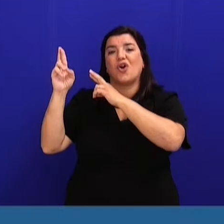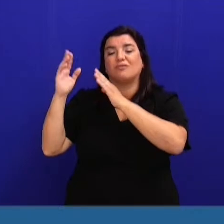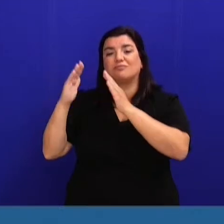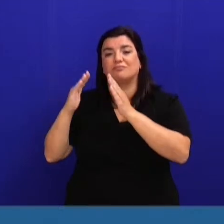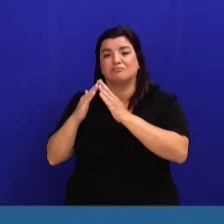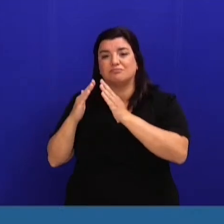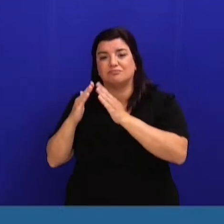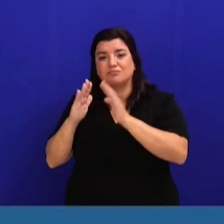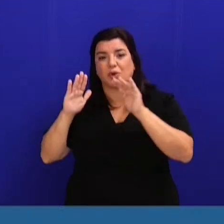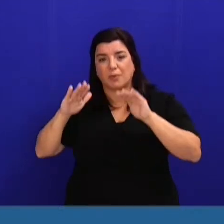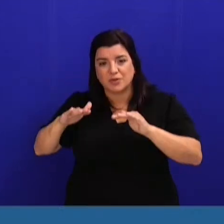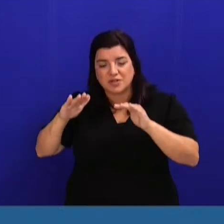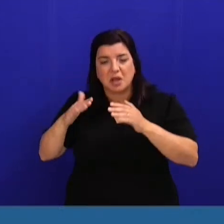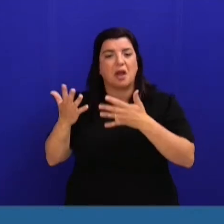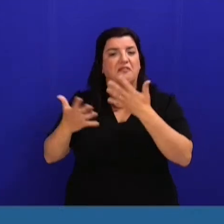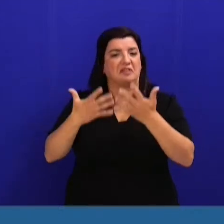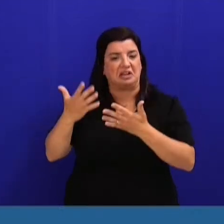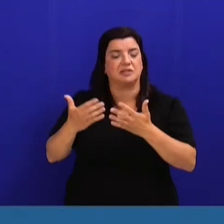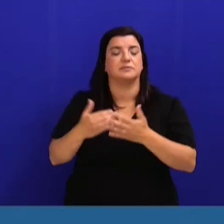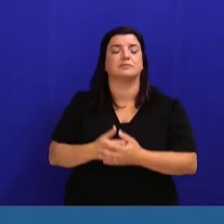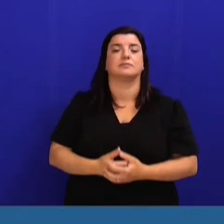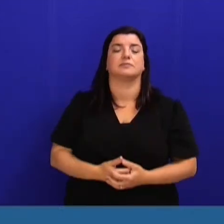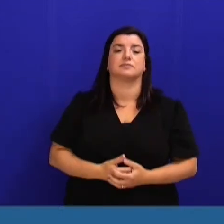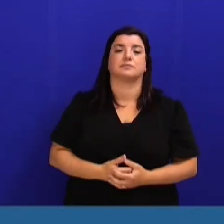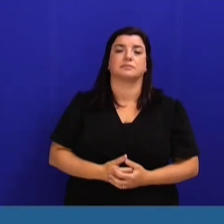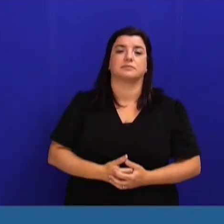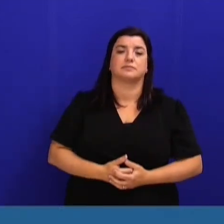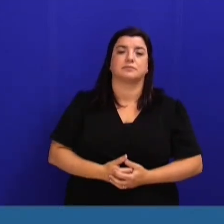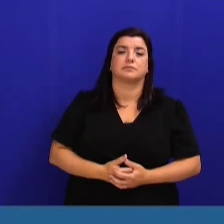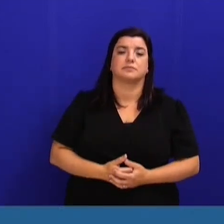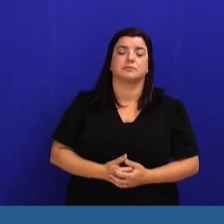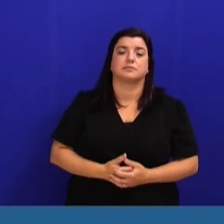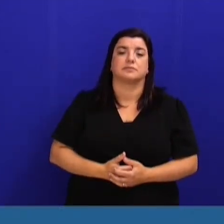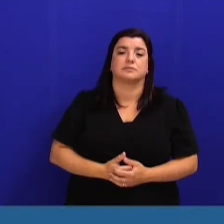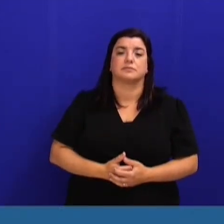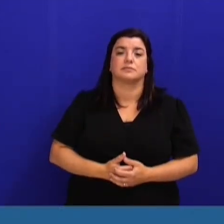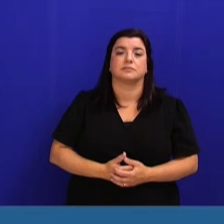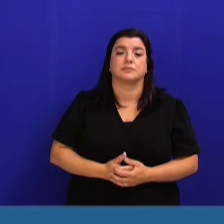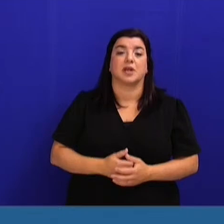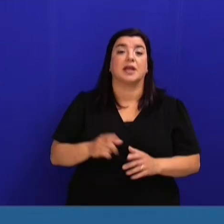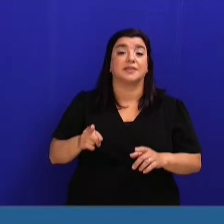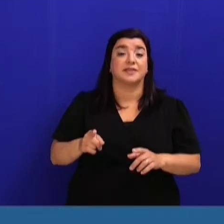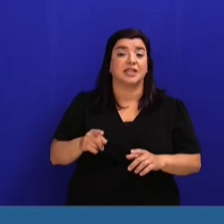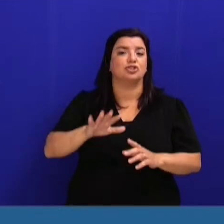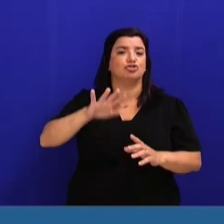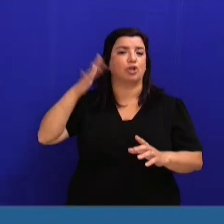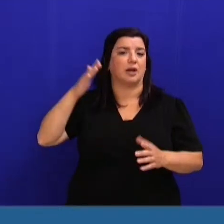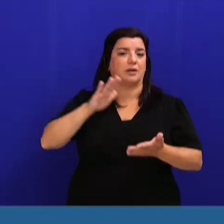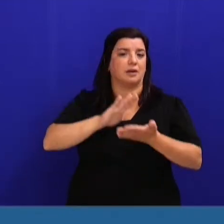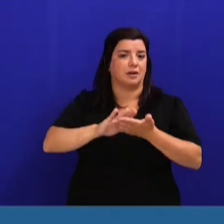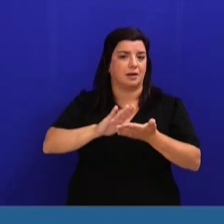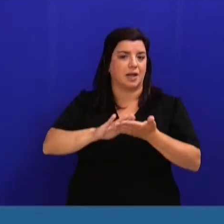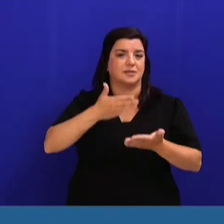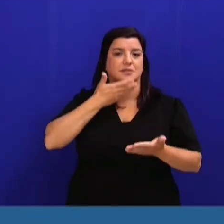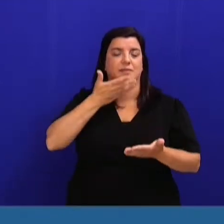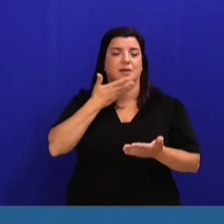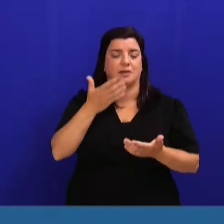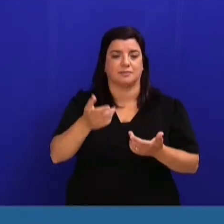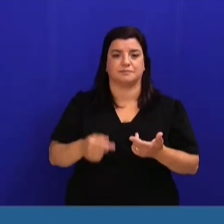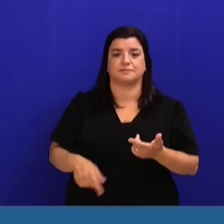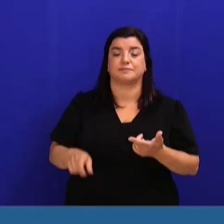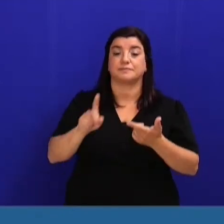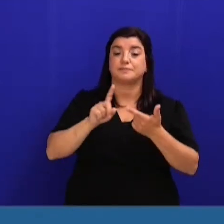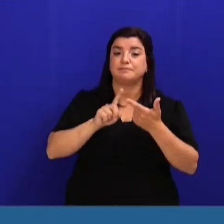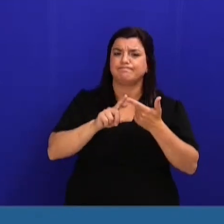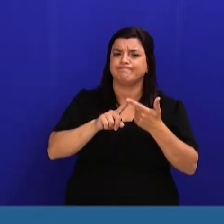il-knejjes jew inkella li inti għandek il-religious places. Dik min hija ċara u x'ħajkun